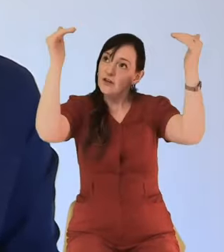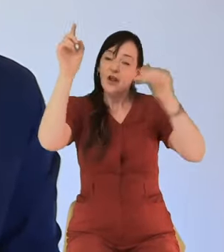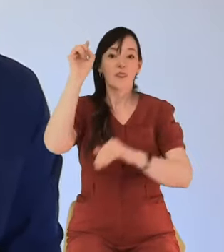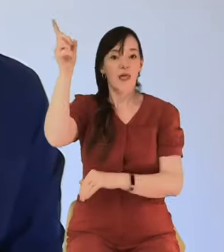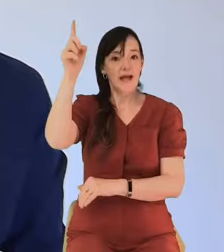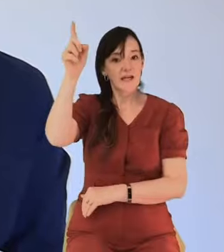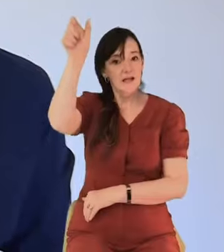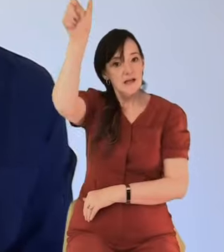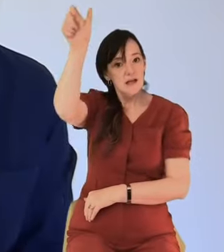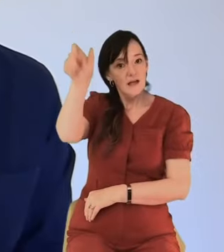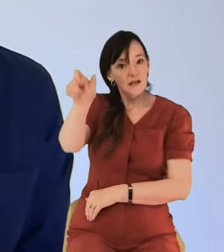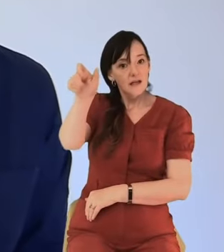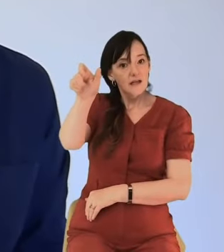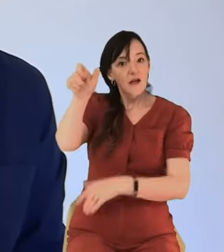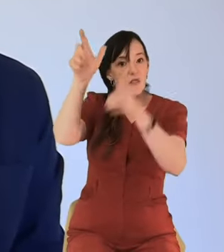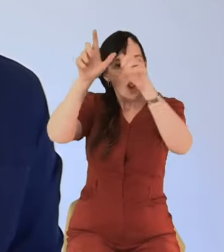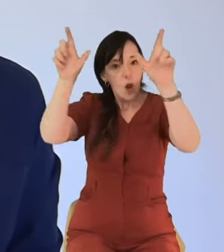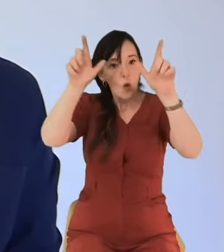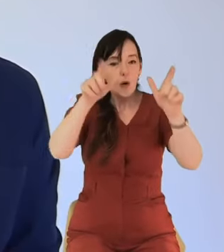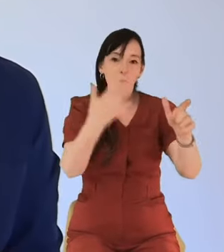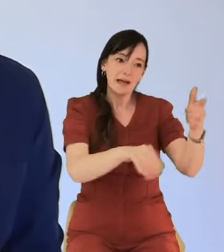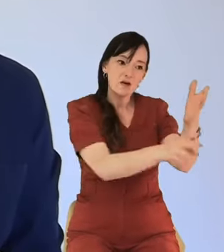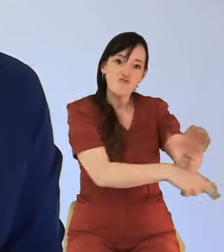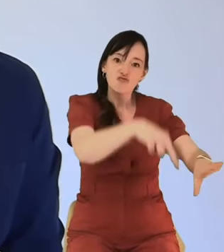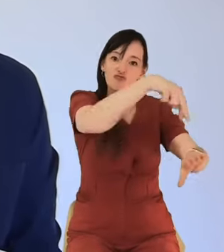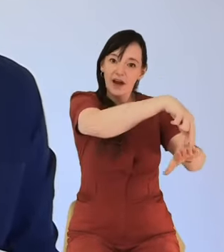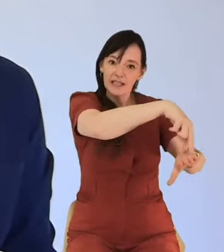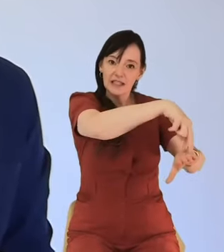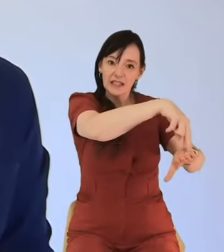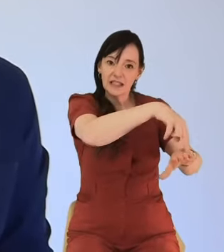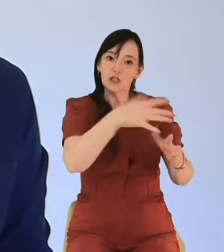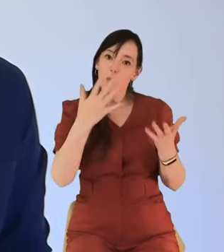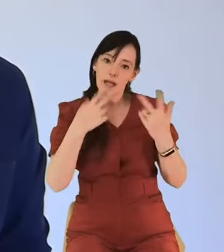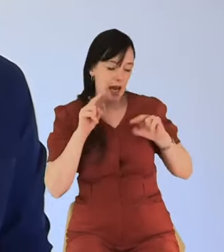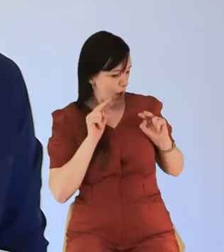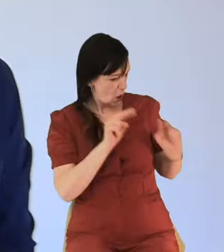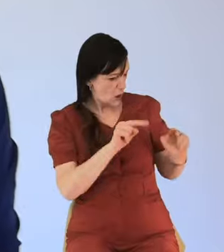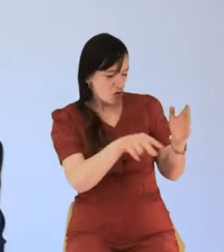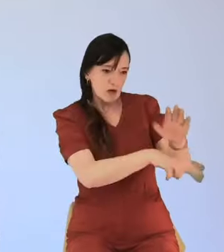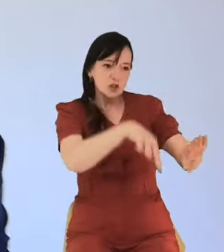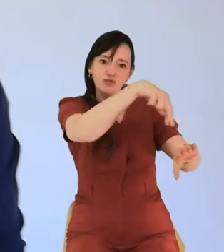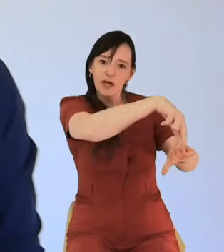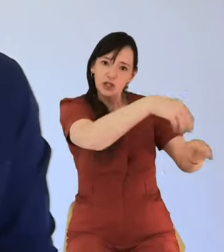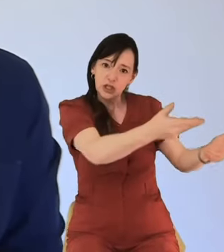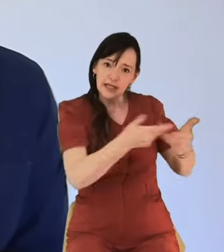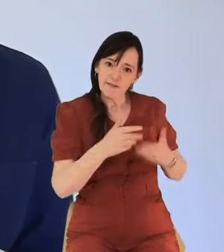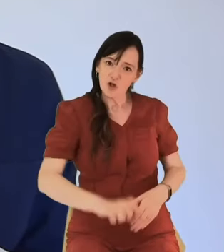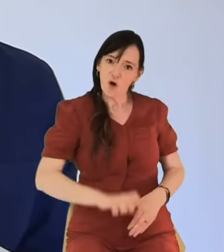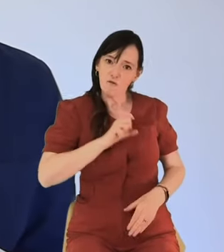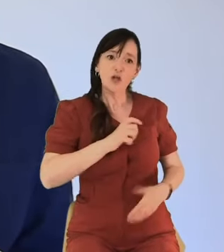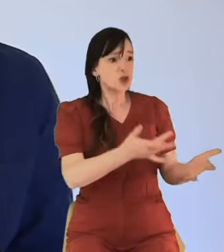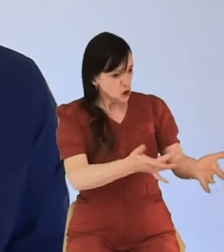dead. It's the resurrection that gives us confidence, that shows us this is not